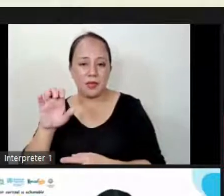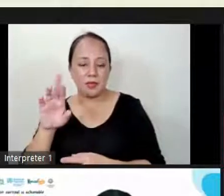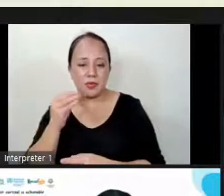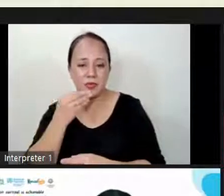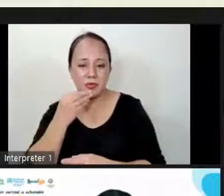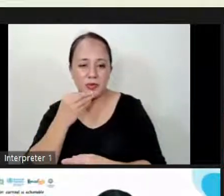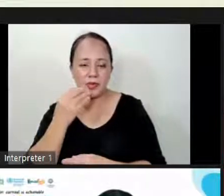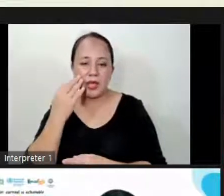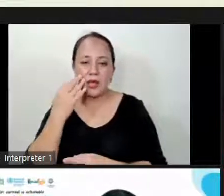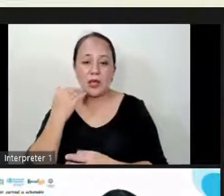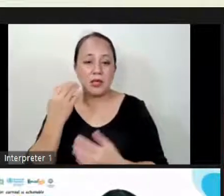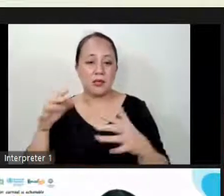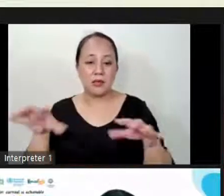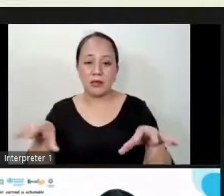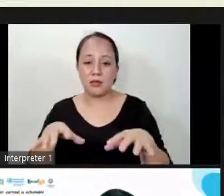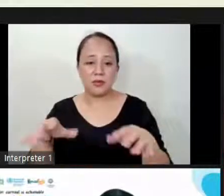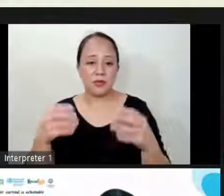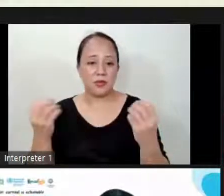of physical activity.